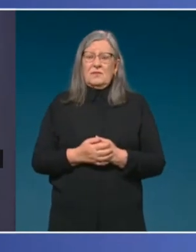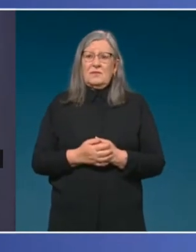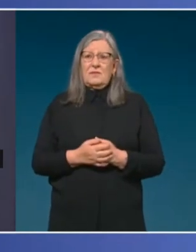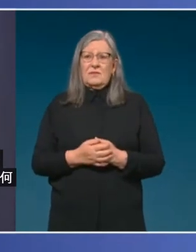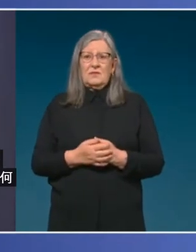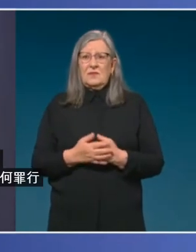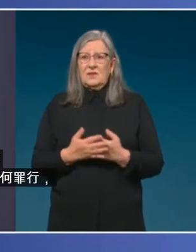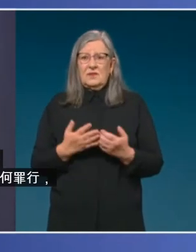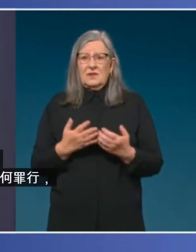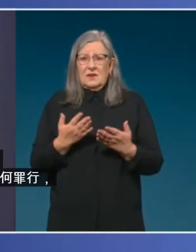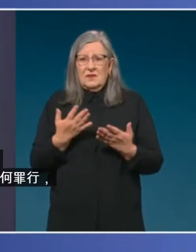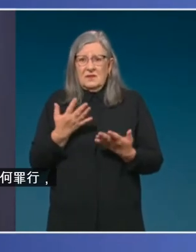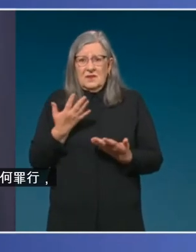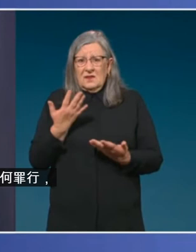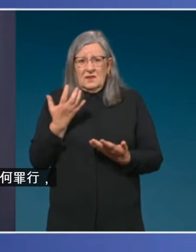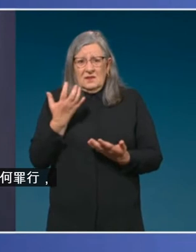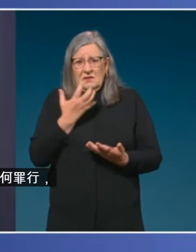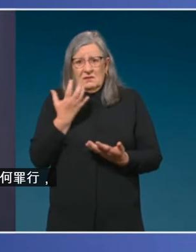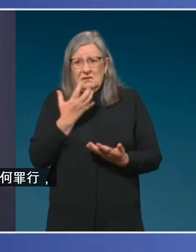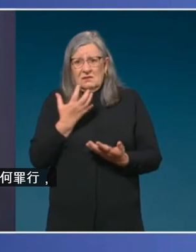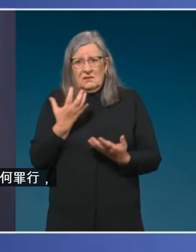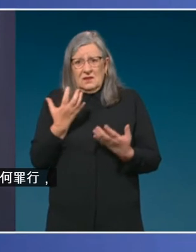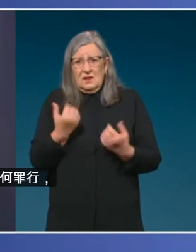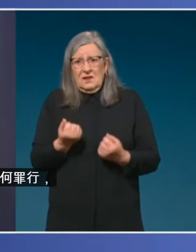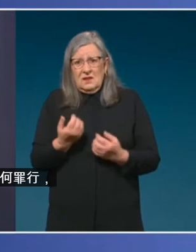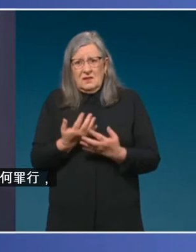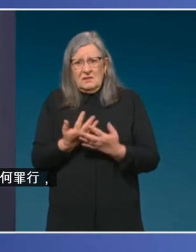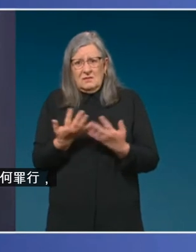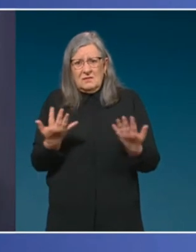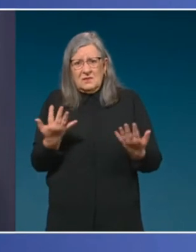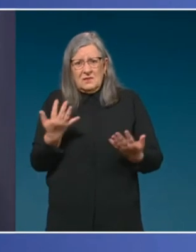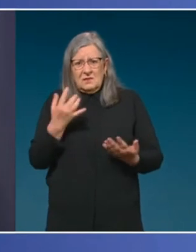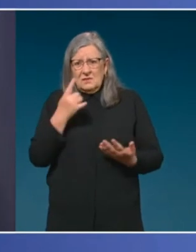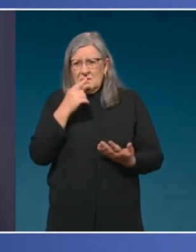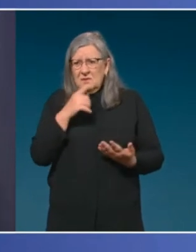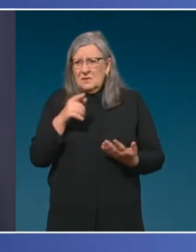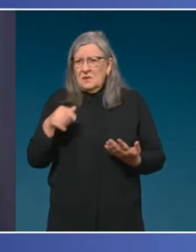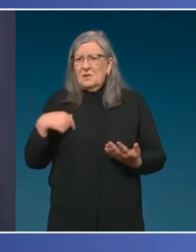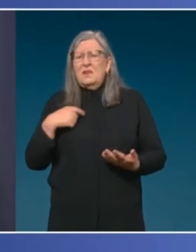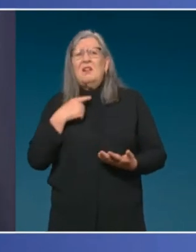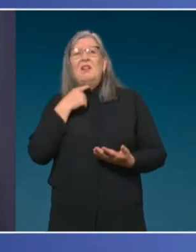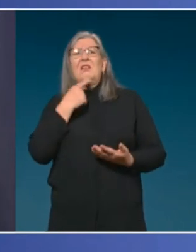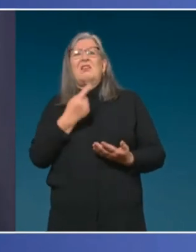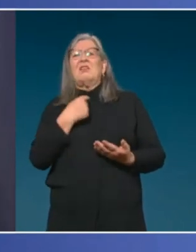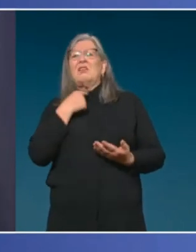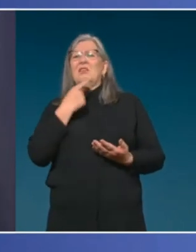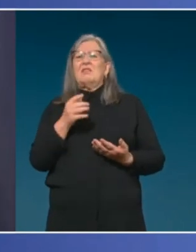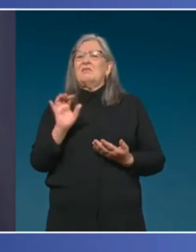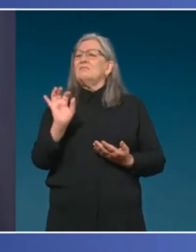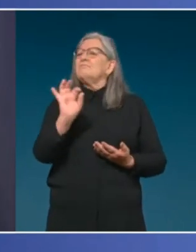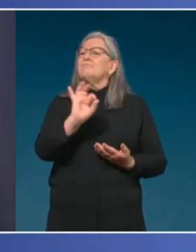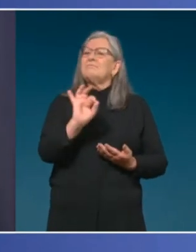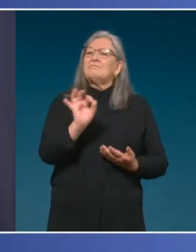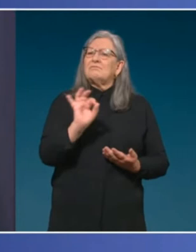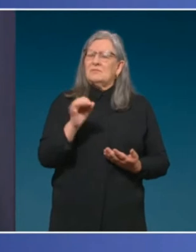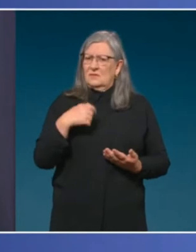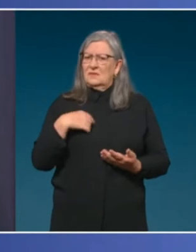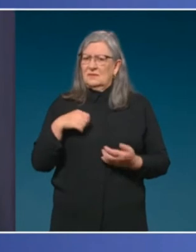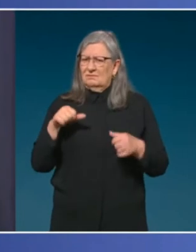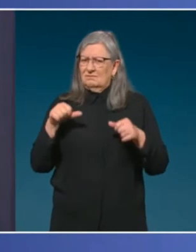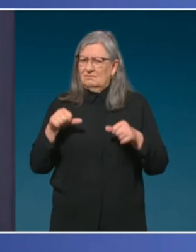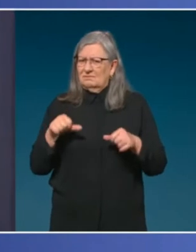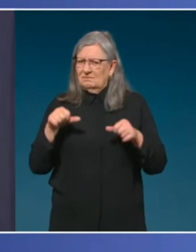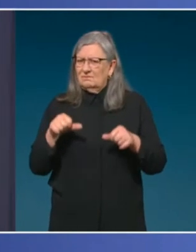don't breach any offences here. The Prime Minister always asks, whether it's